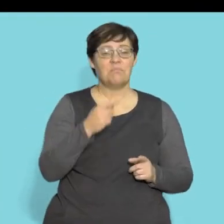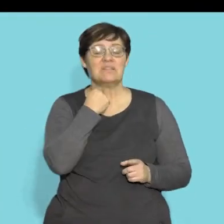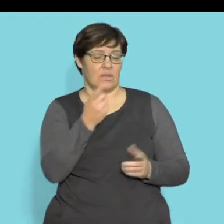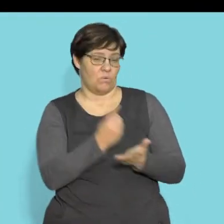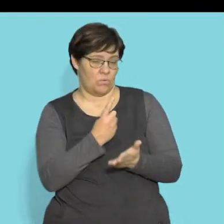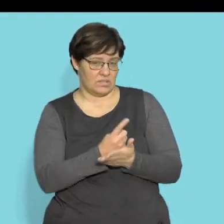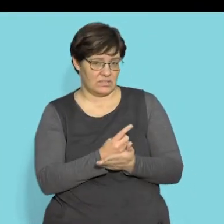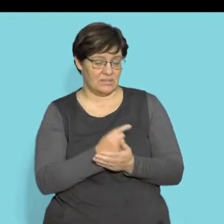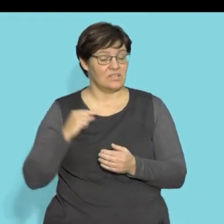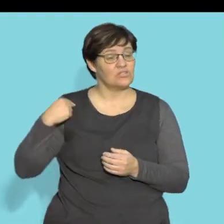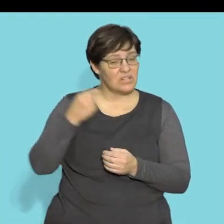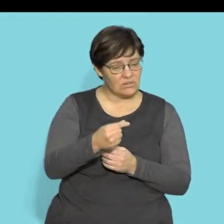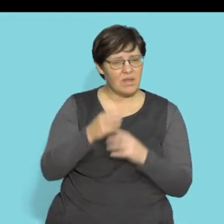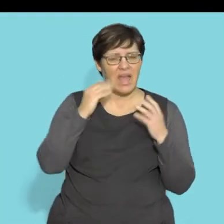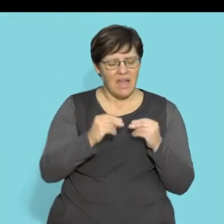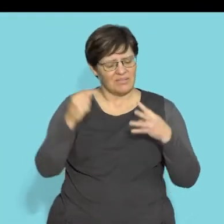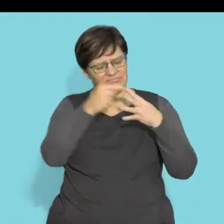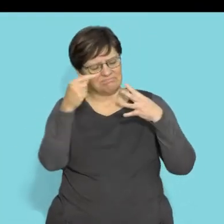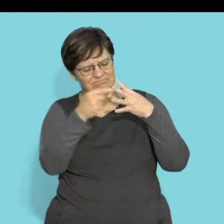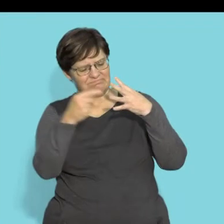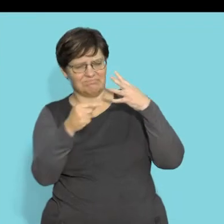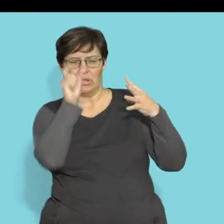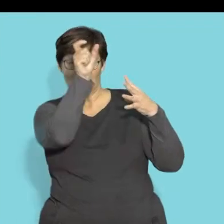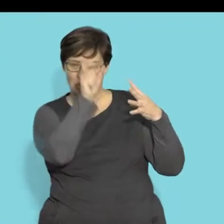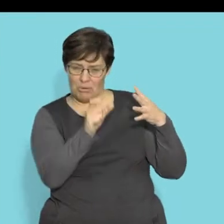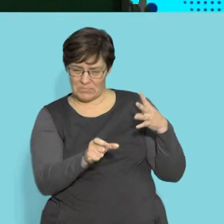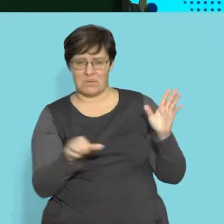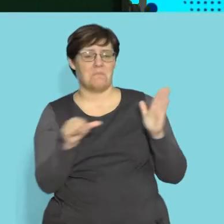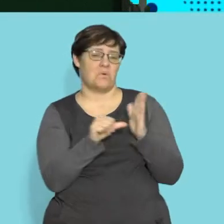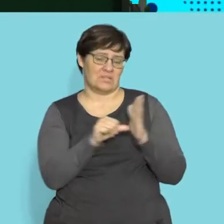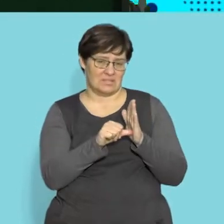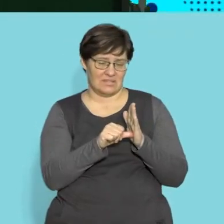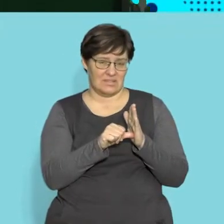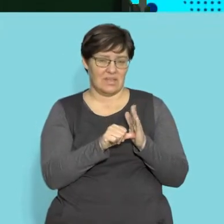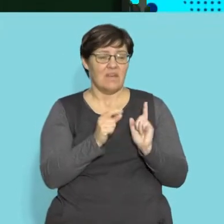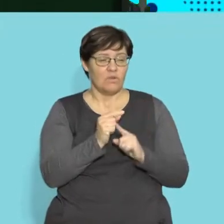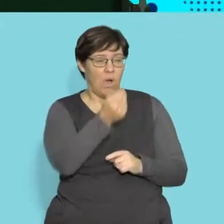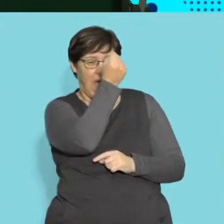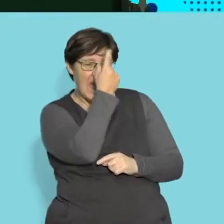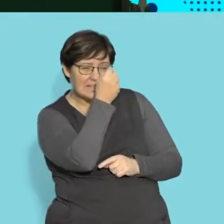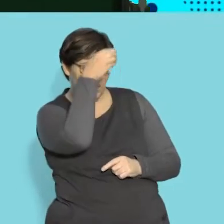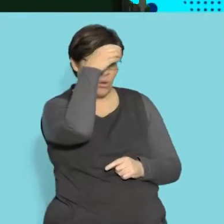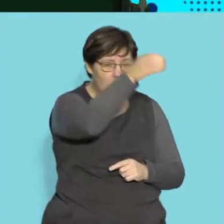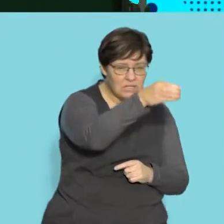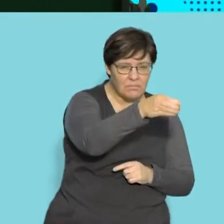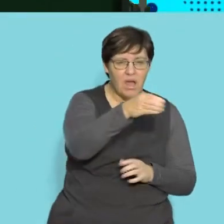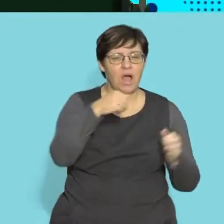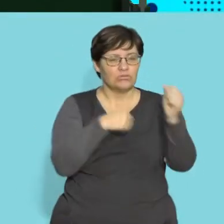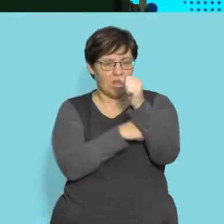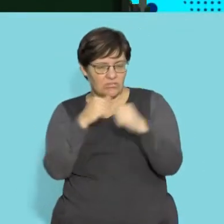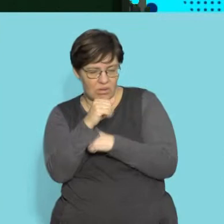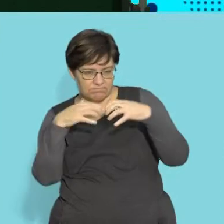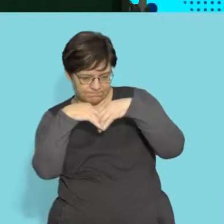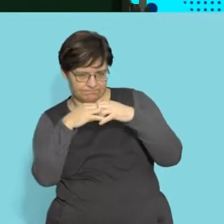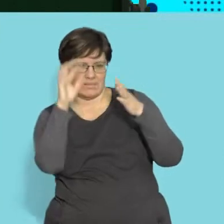genetics, as I often emphasize. In genetics, there's a whole lot of terms that are important, and these are fundamental for you to be able to understand